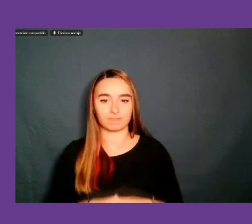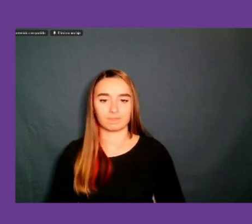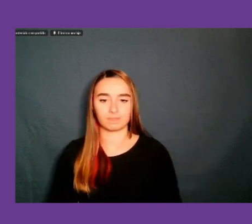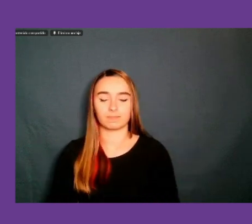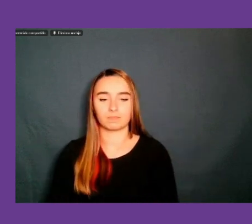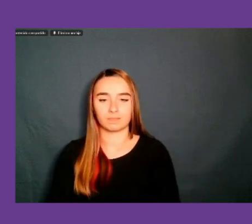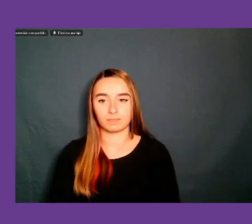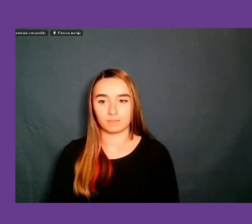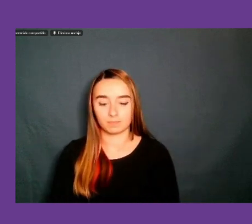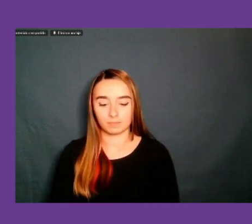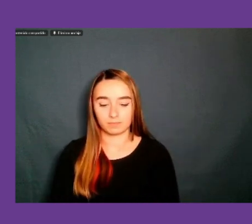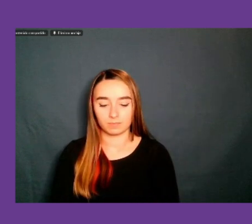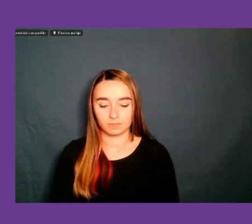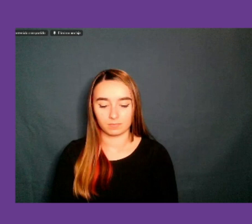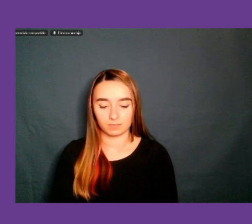we have